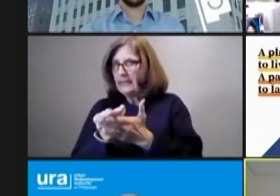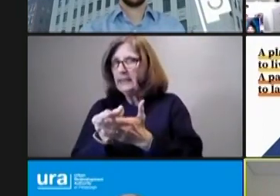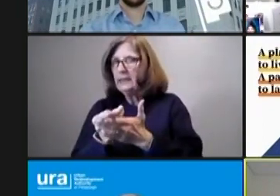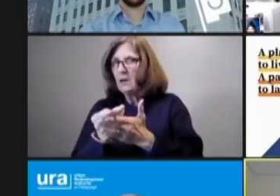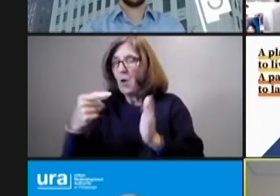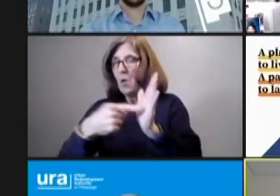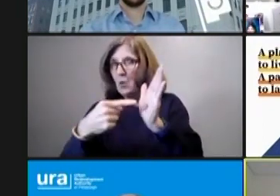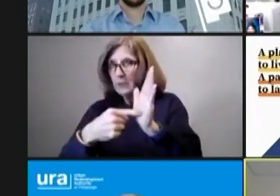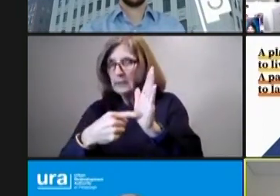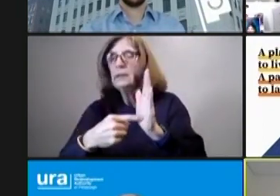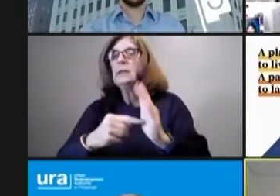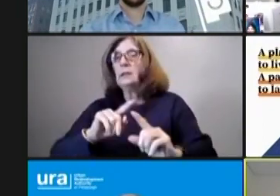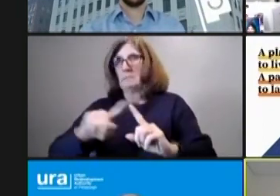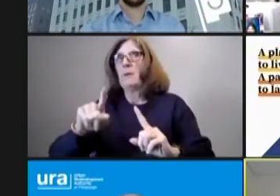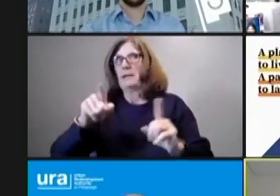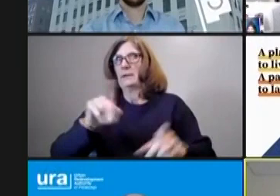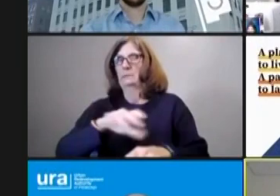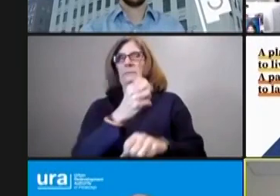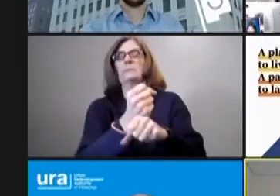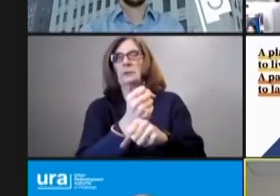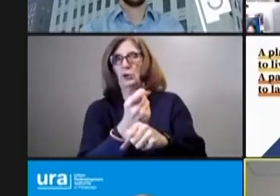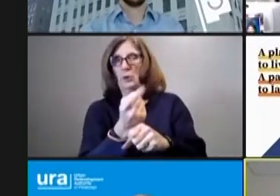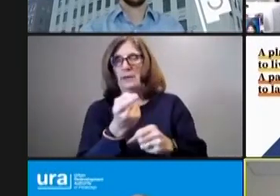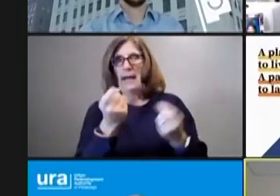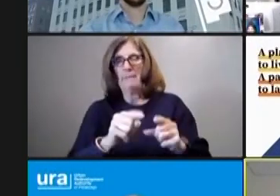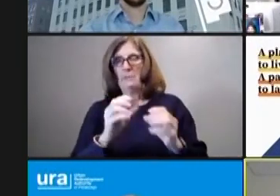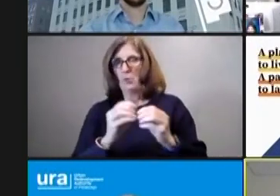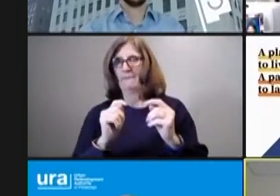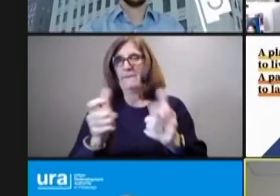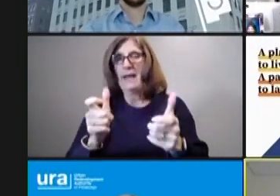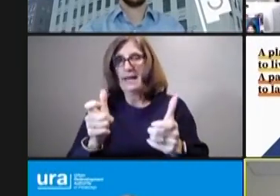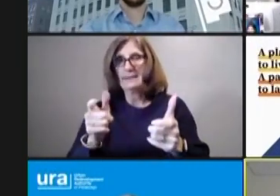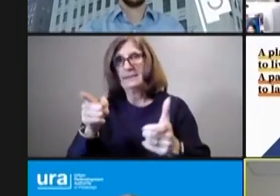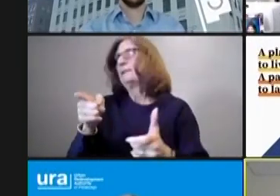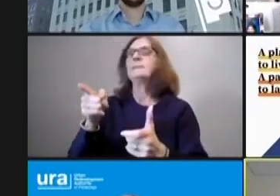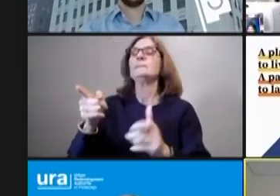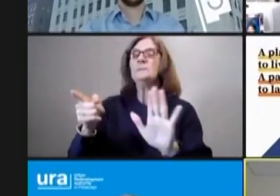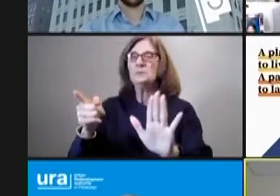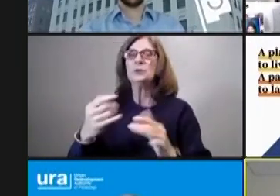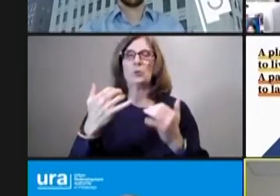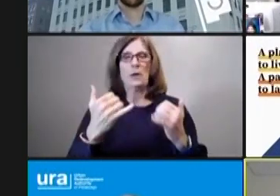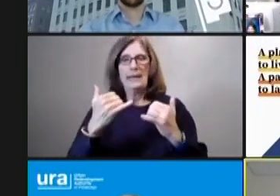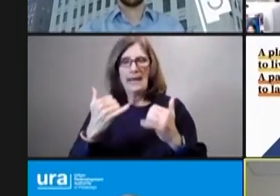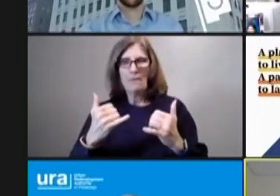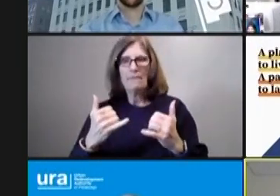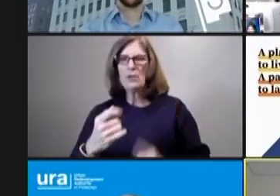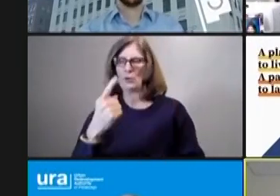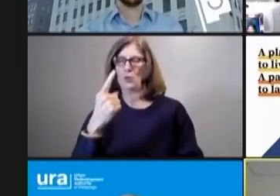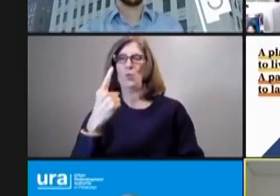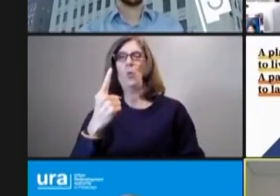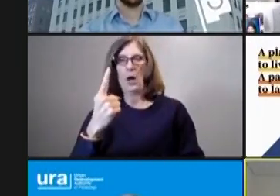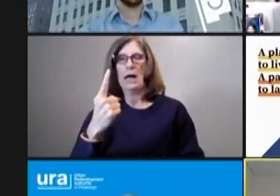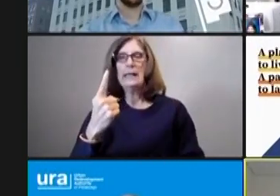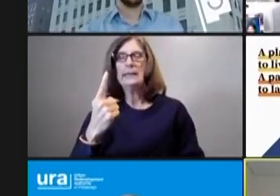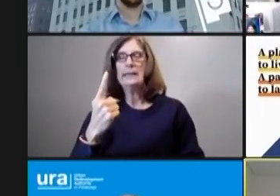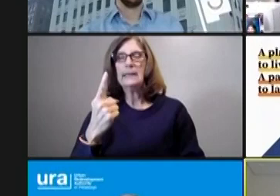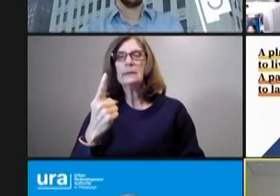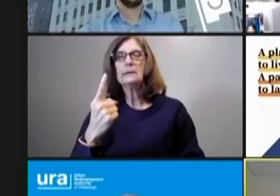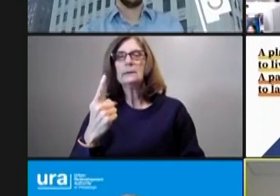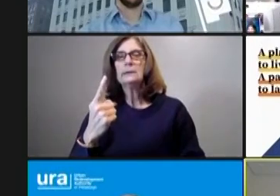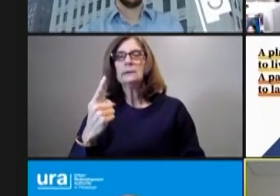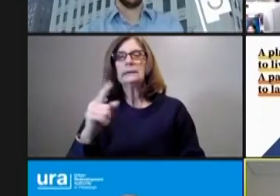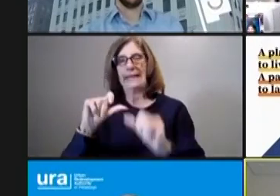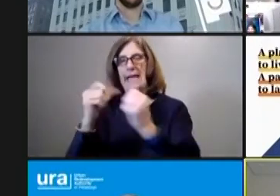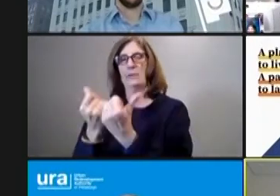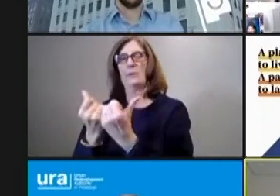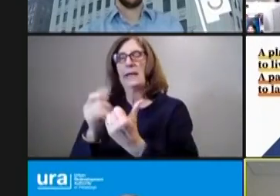immediately, and the eviction on that side does not move forward. Right now, there's only one fund that covers the supersedious costs for